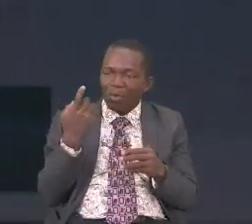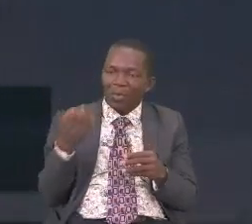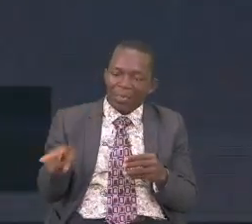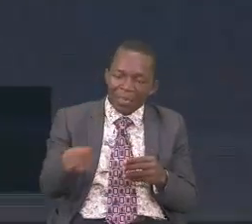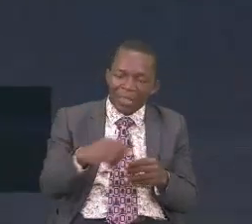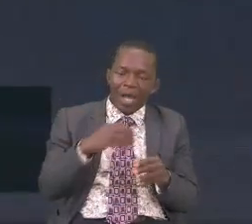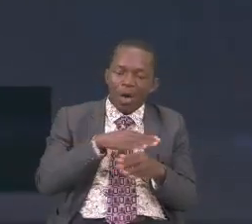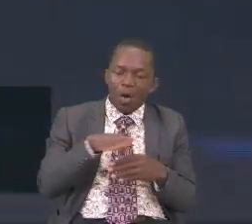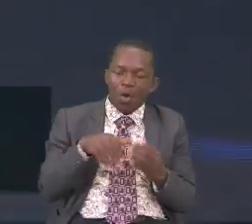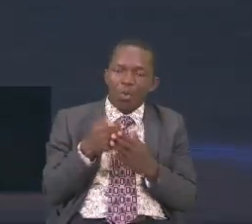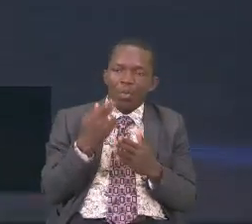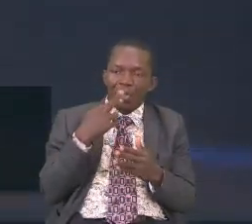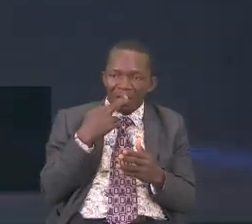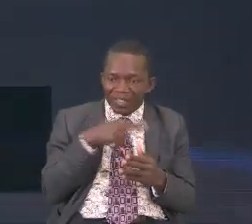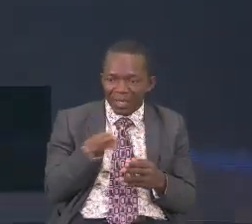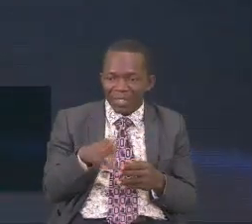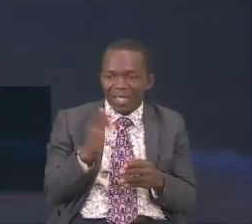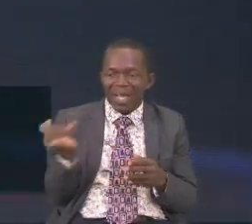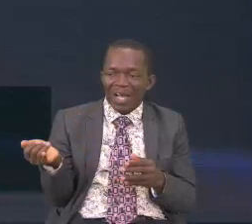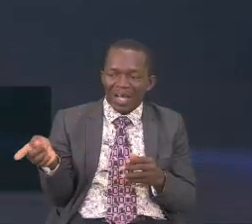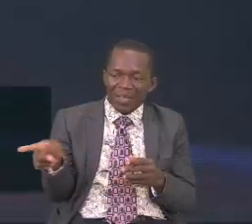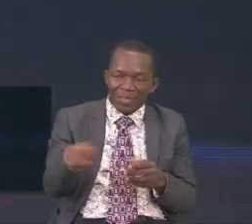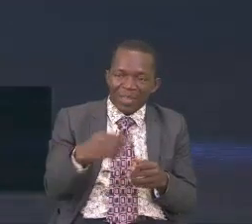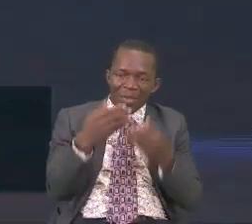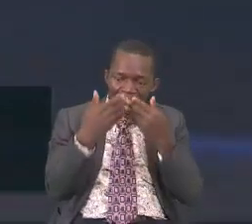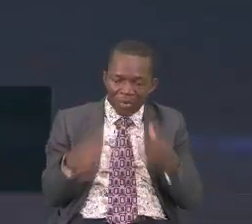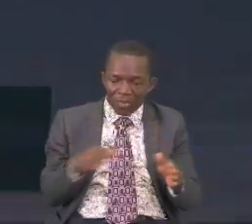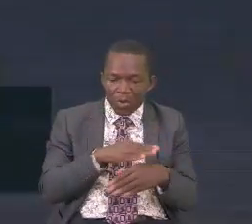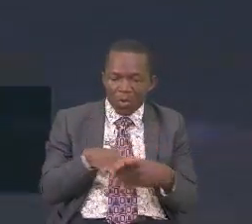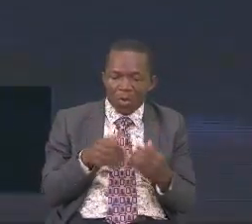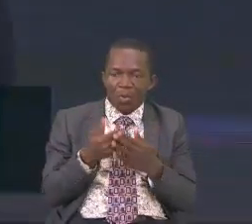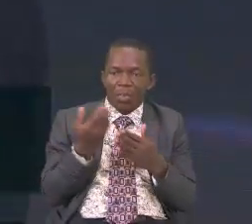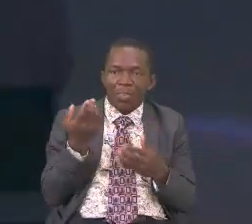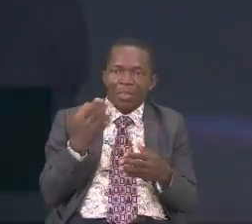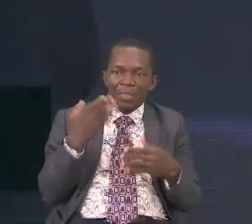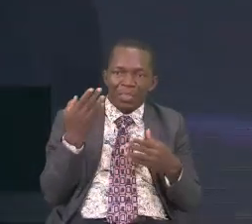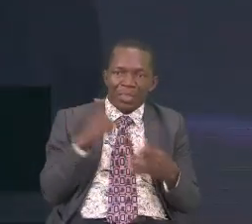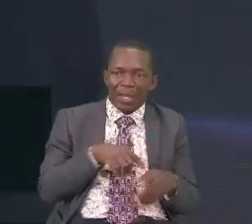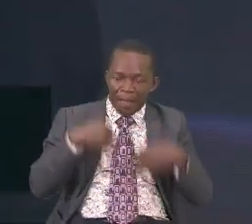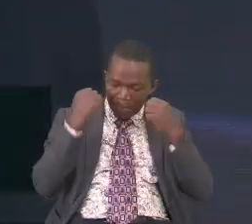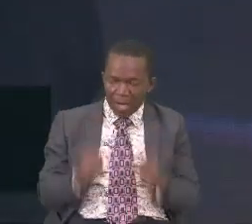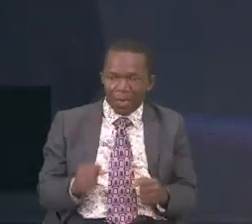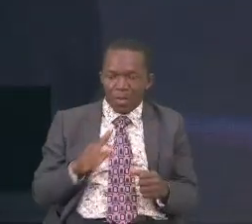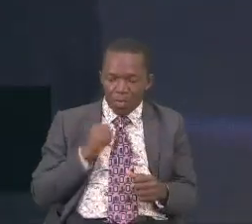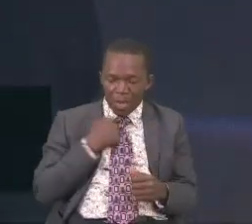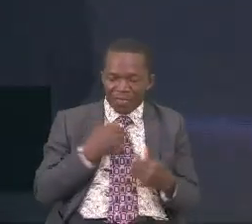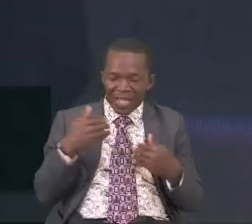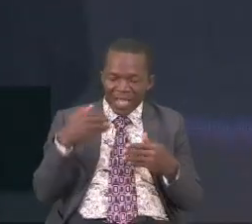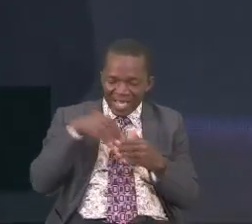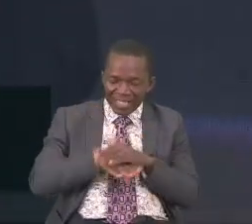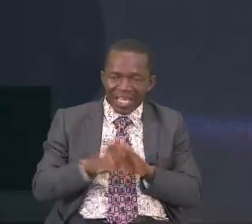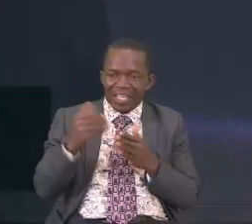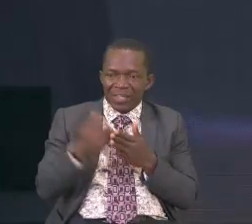serpents and they lost all their power were were in touch a new day in a new ministry when